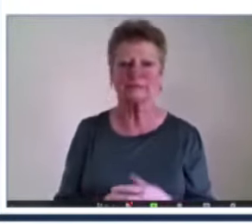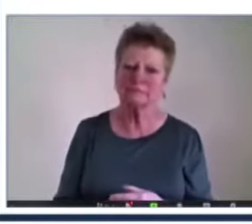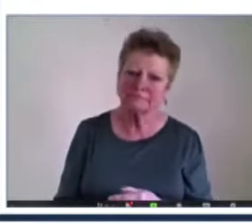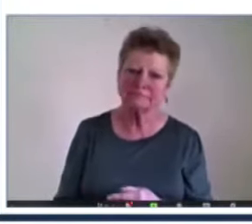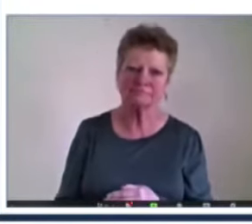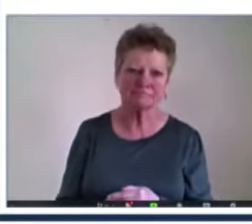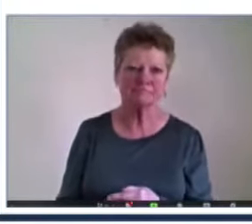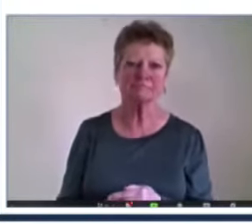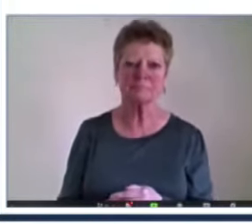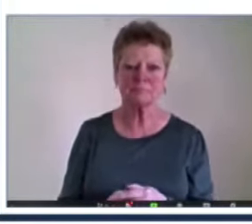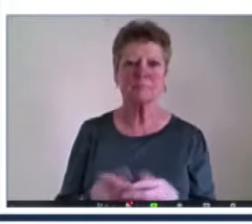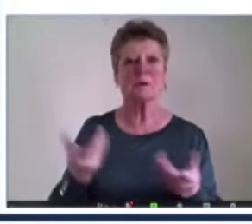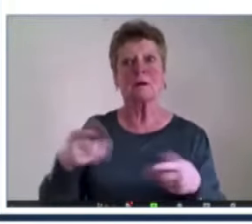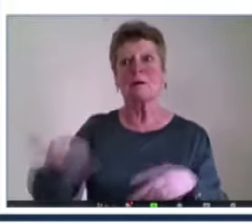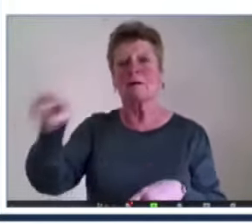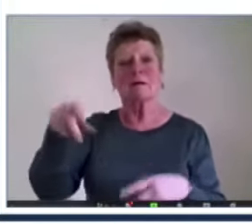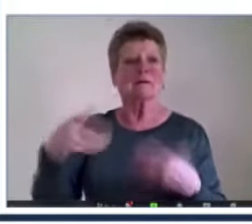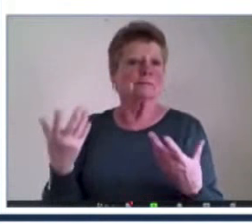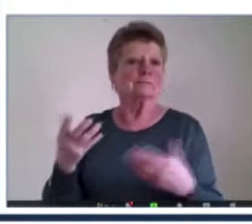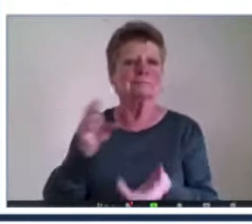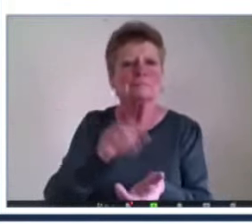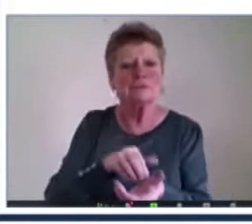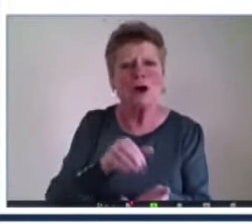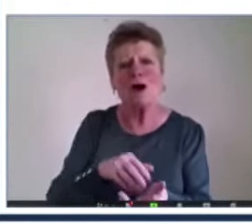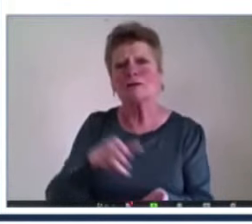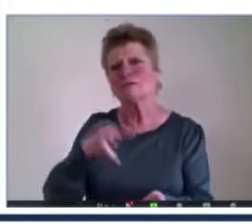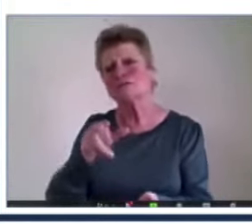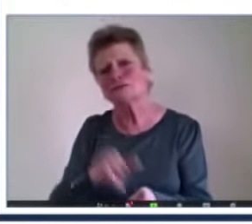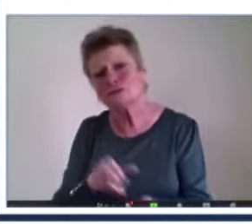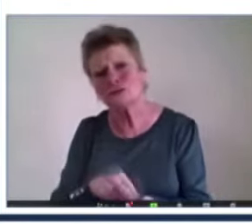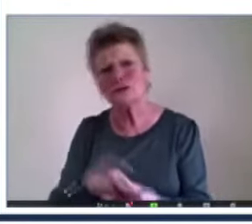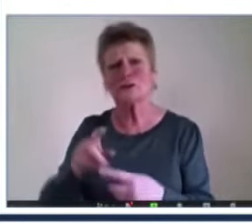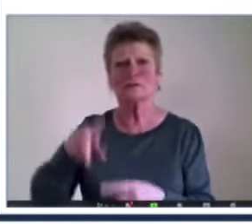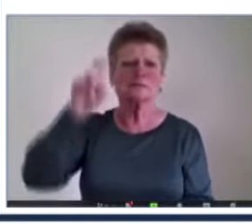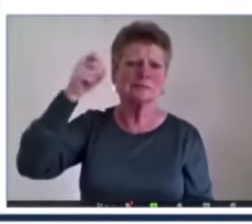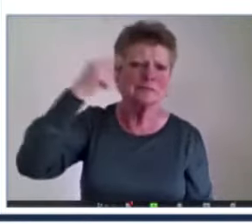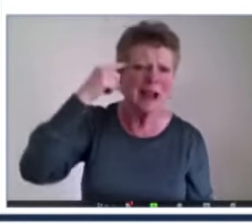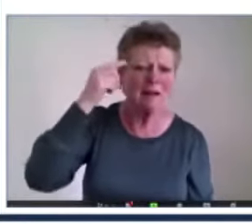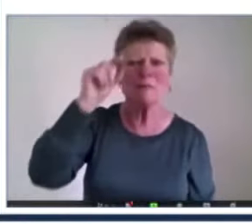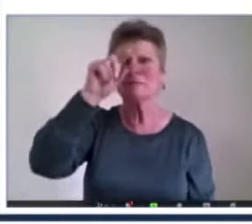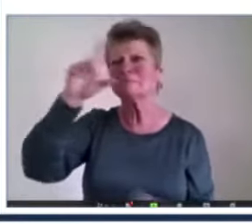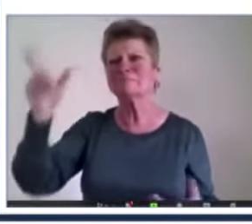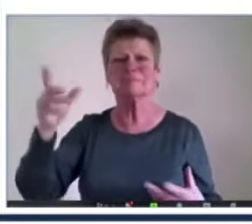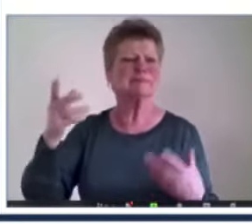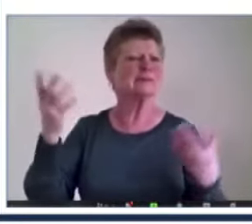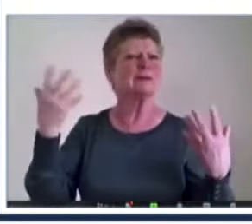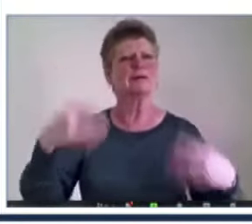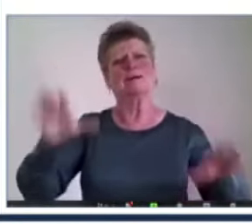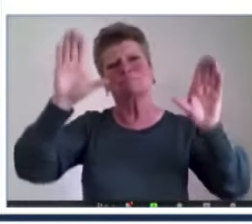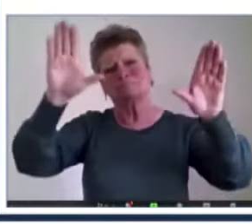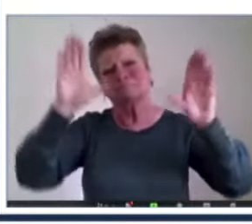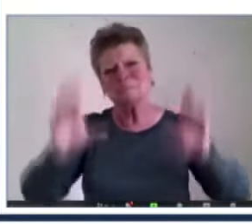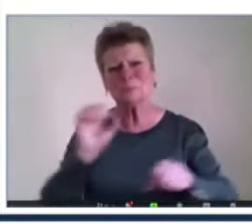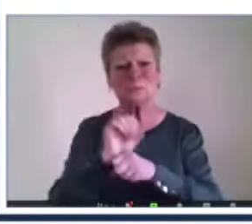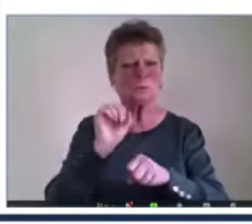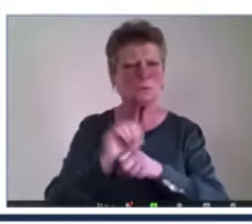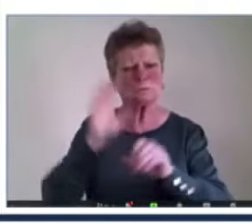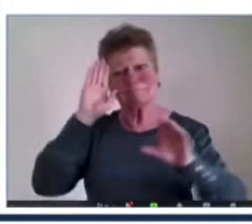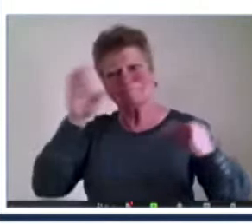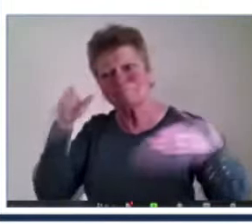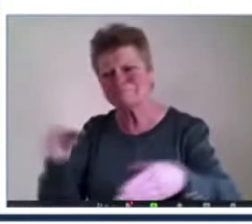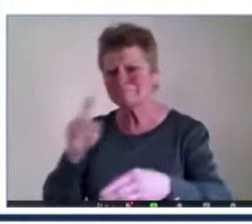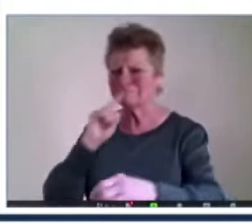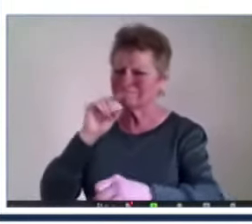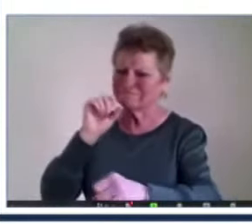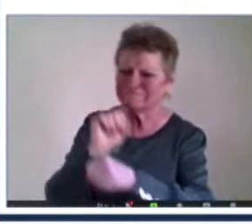thank the many healthcare workers, public health staff, colleagues in government, and others for their tremendous work and dedication and commitment